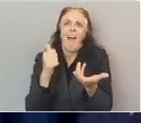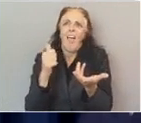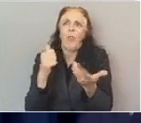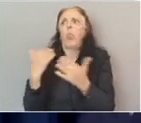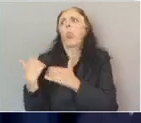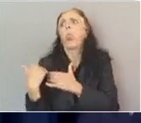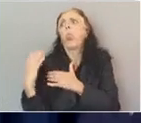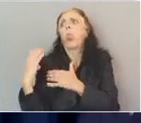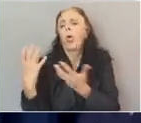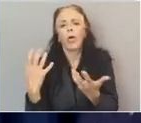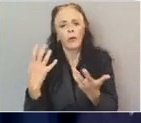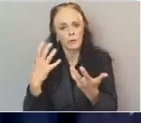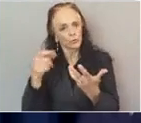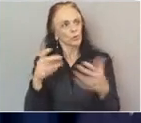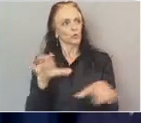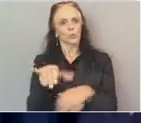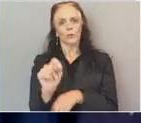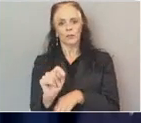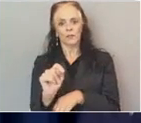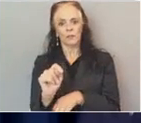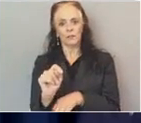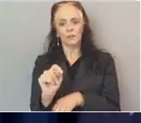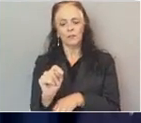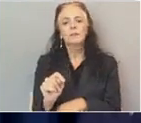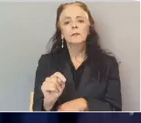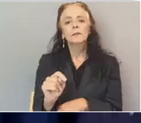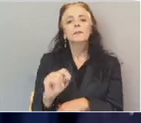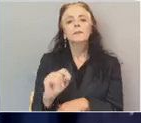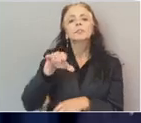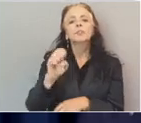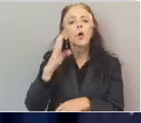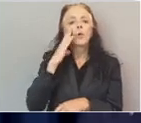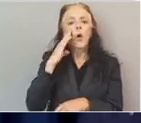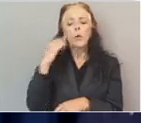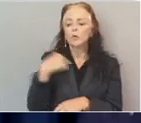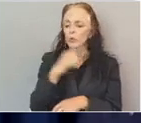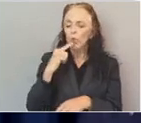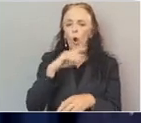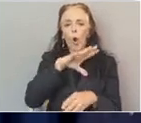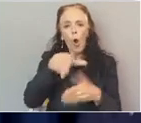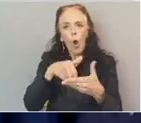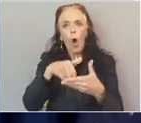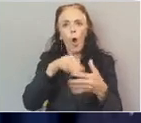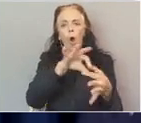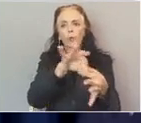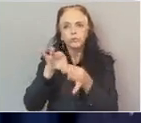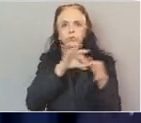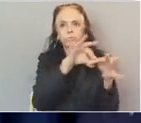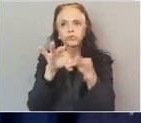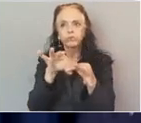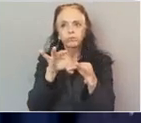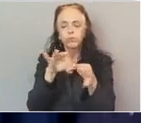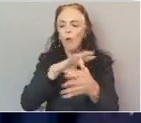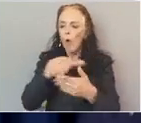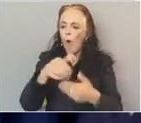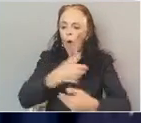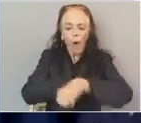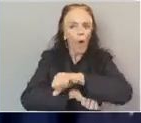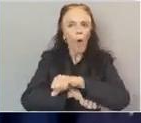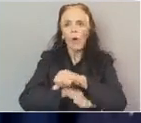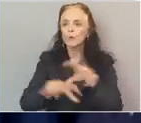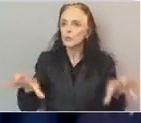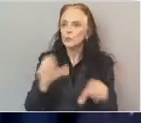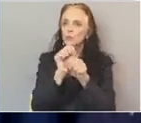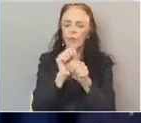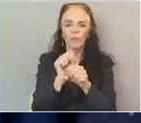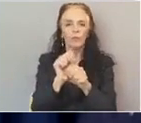about Joe is he knows we're all in this together. Donald Trump says there's nothing he